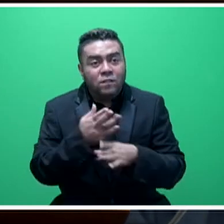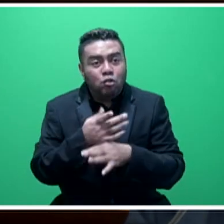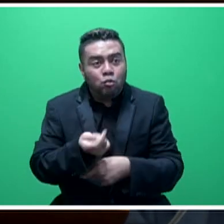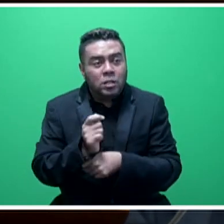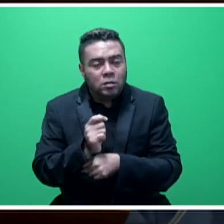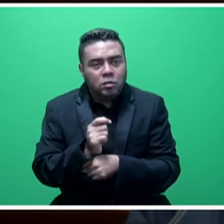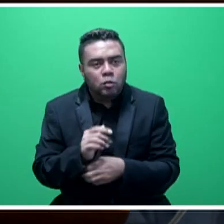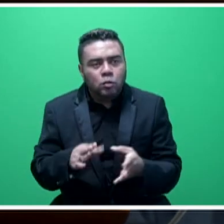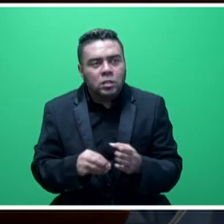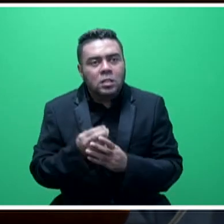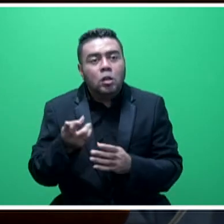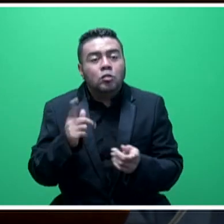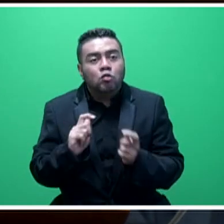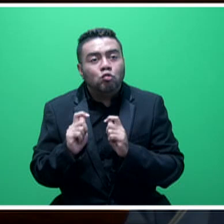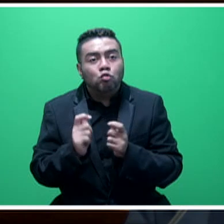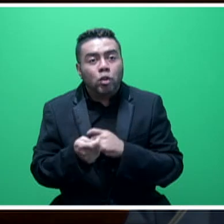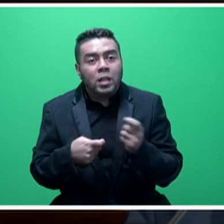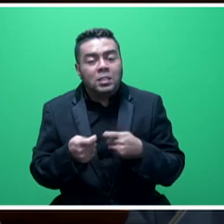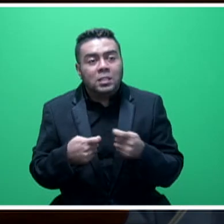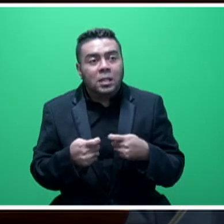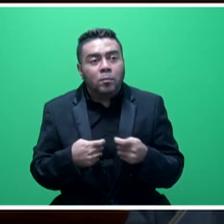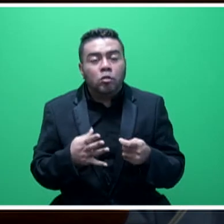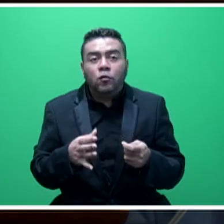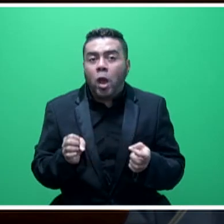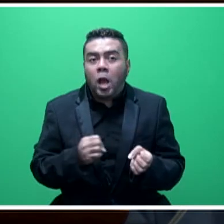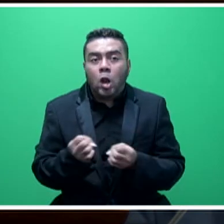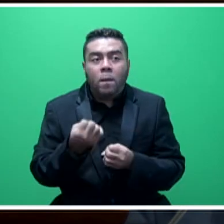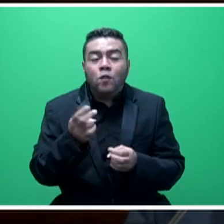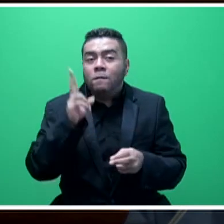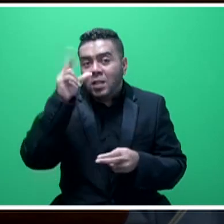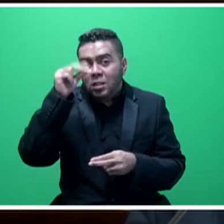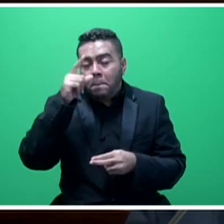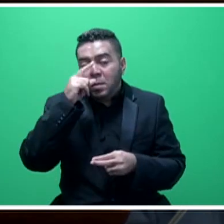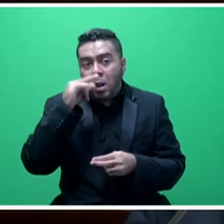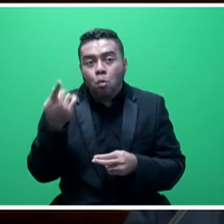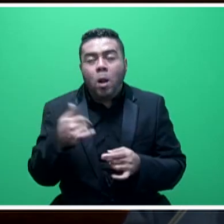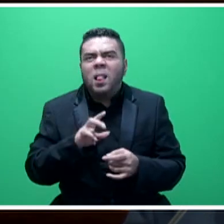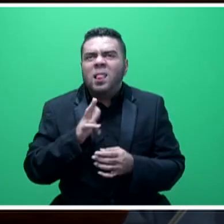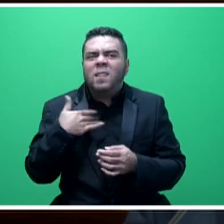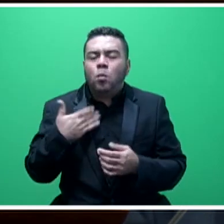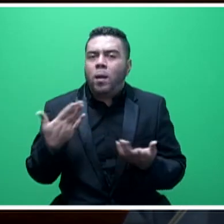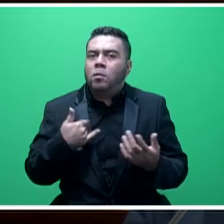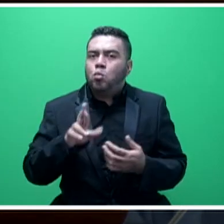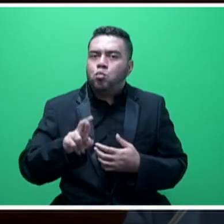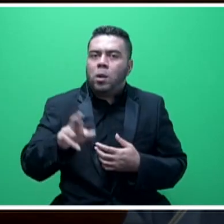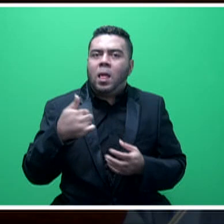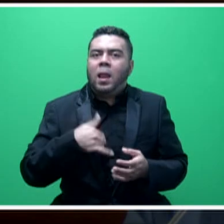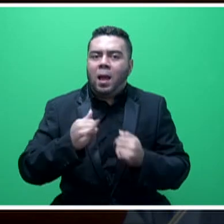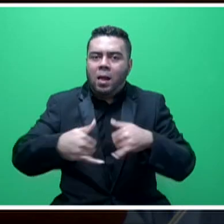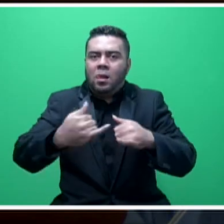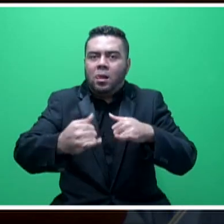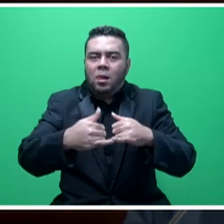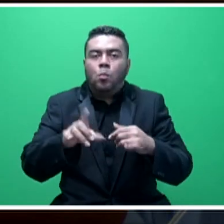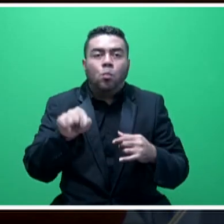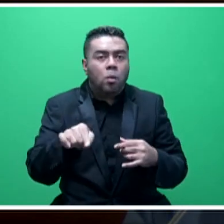maritime development to enhance trade and boost economic activities for Fijians living in remote and rural and maritime communities. Mr.